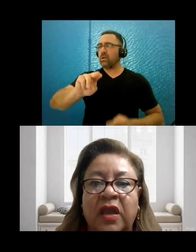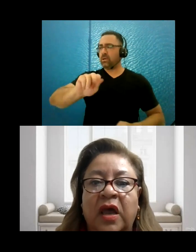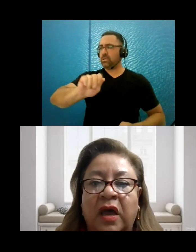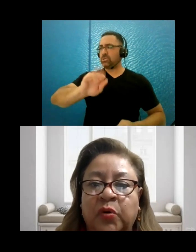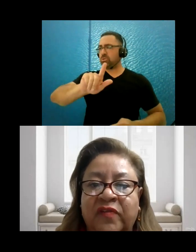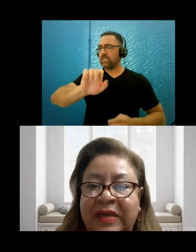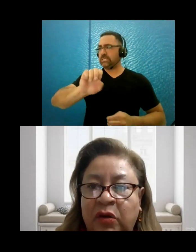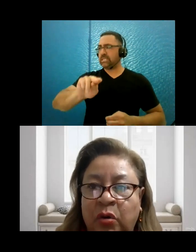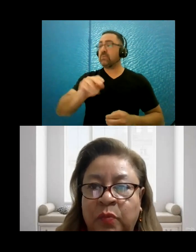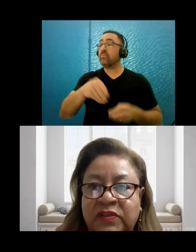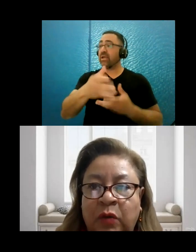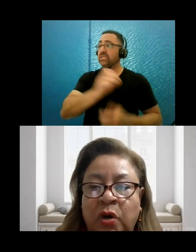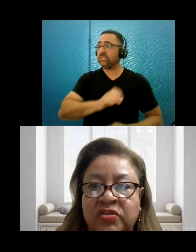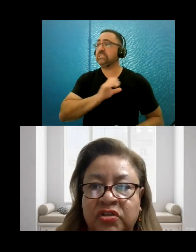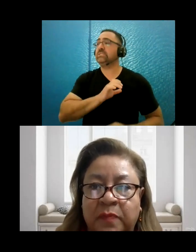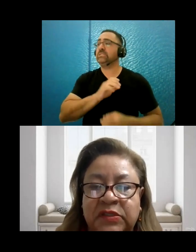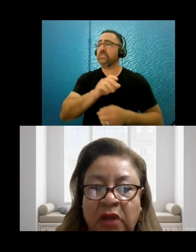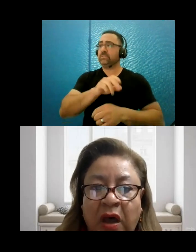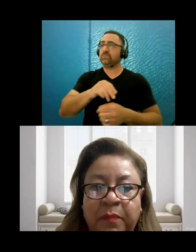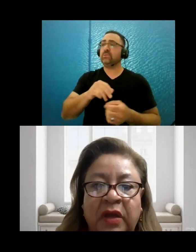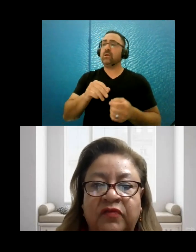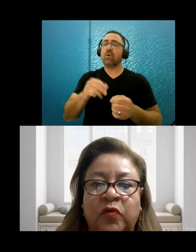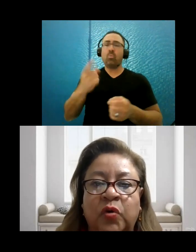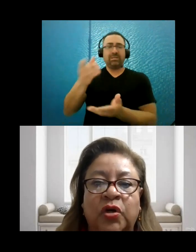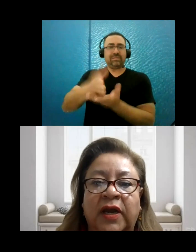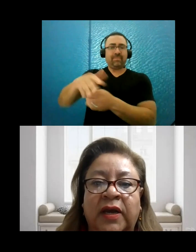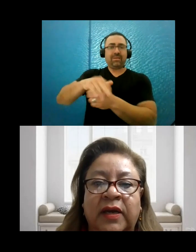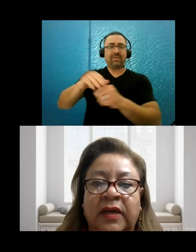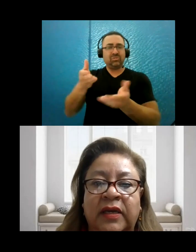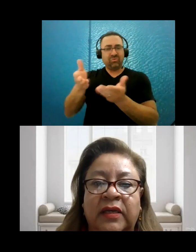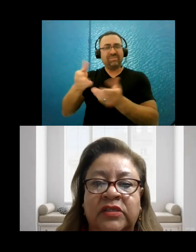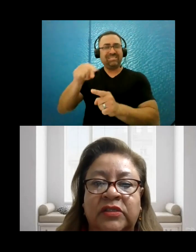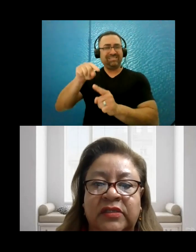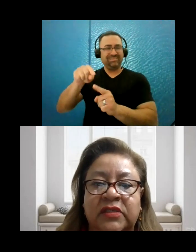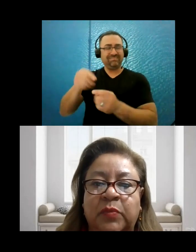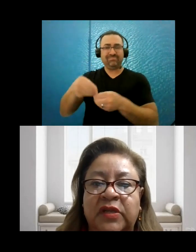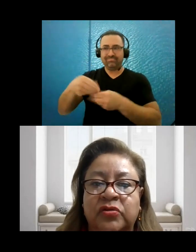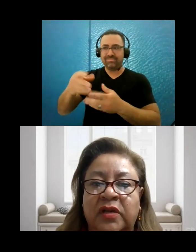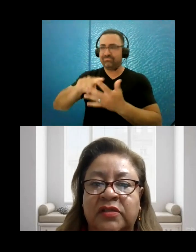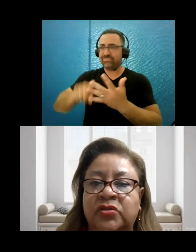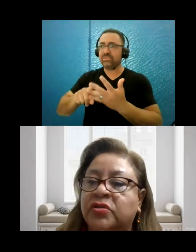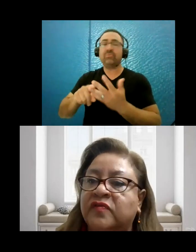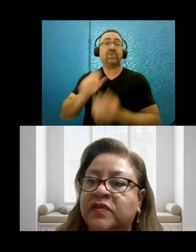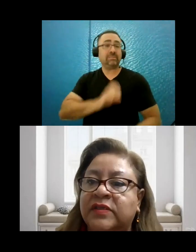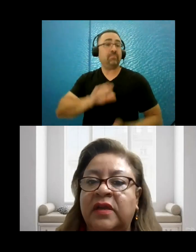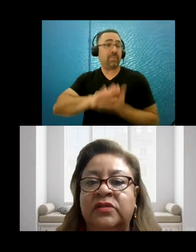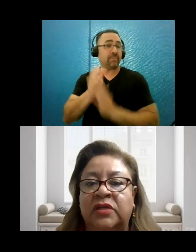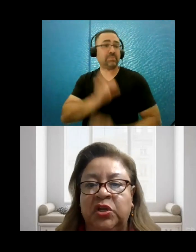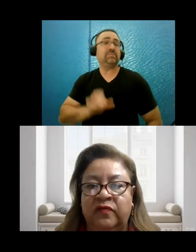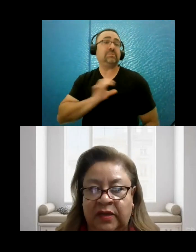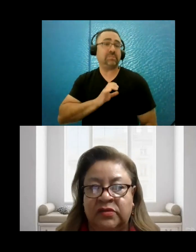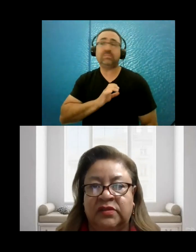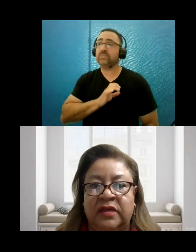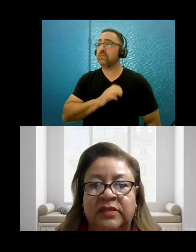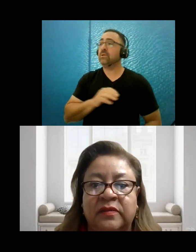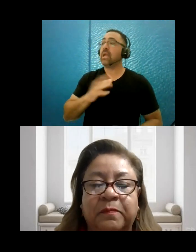naturalization, providing almost a one-stop stop for citizenship and naturalization services and adjustment